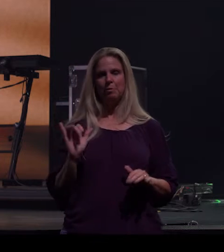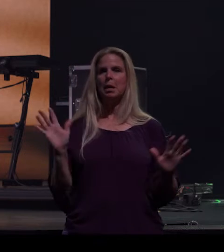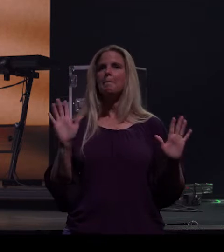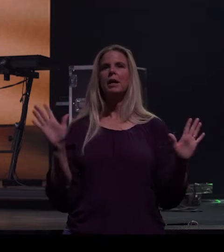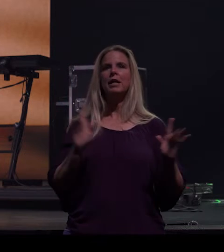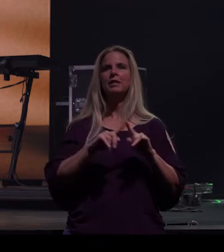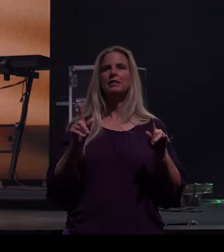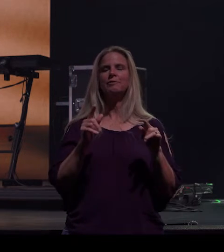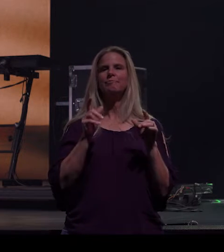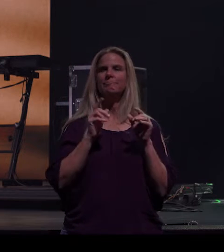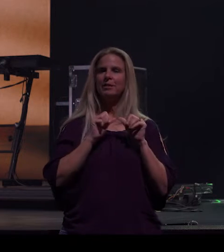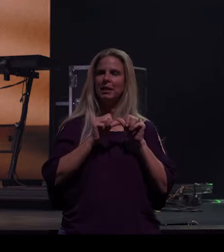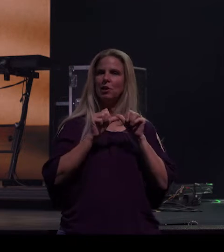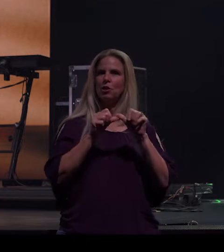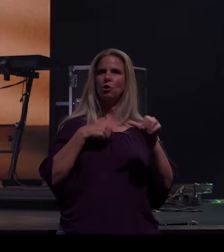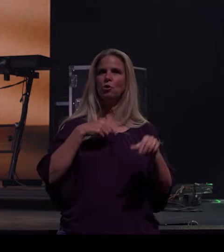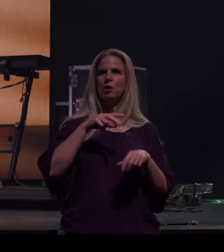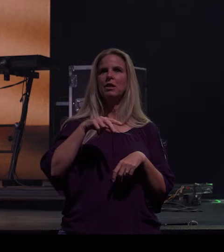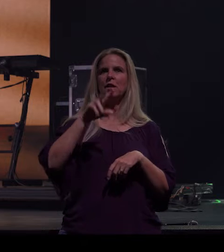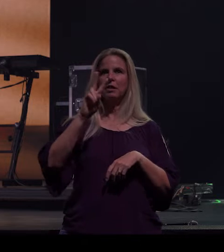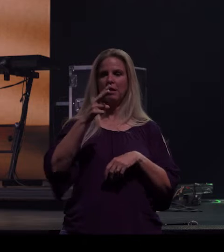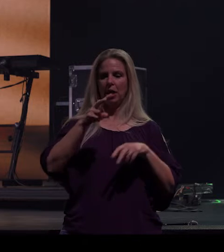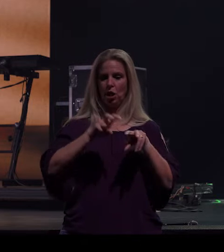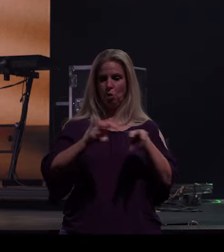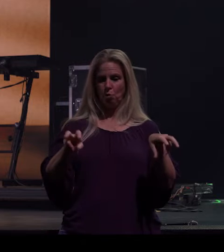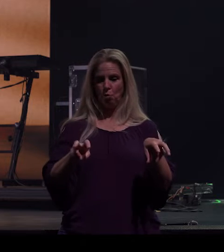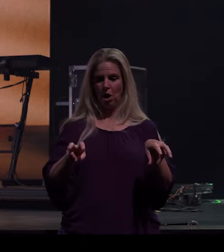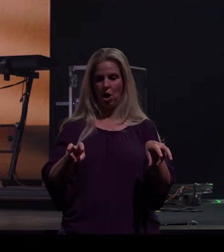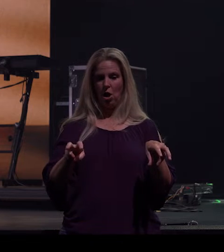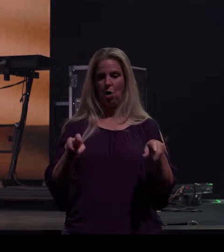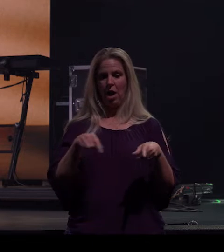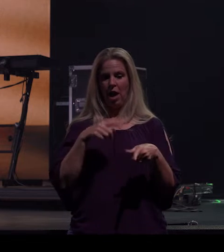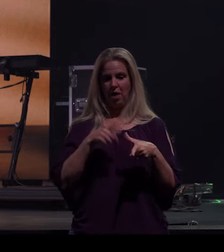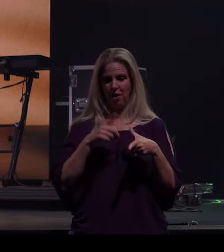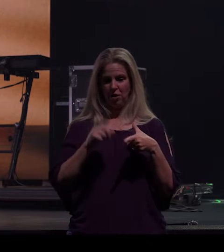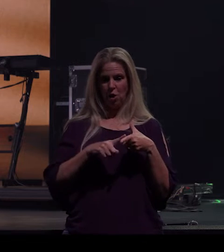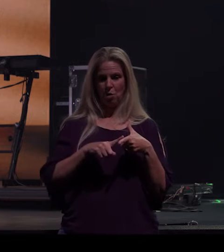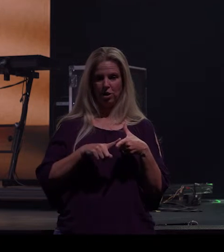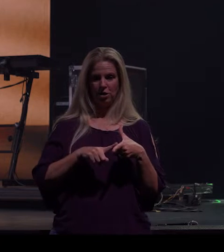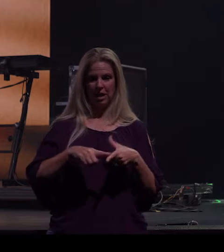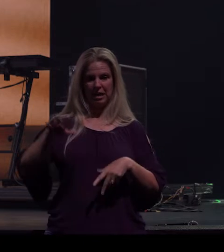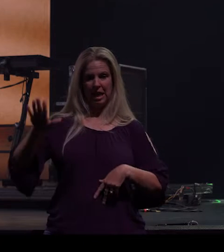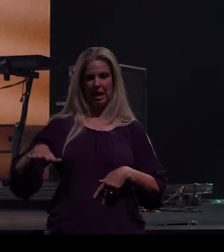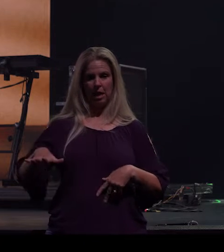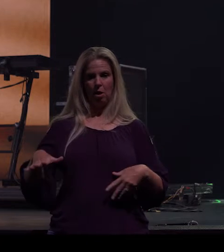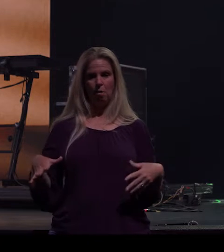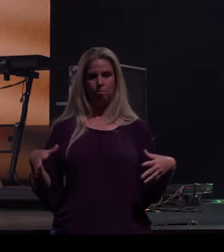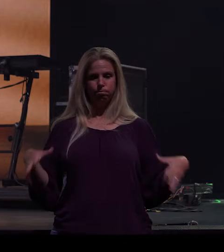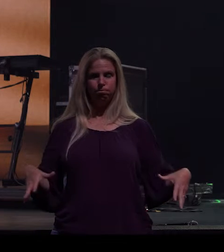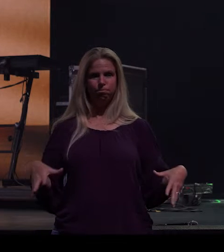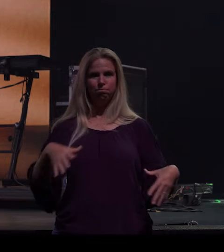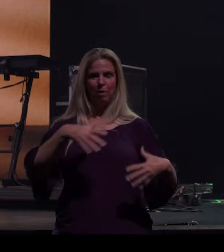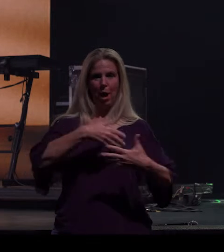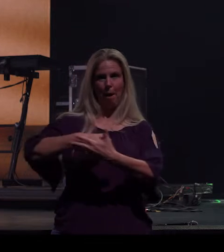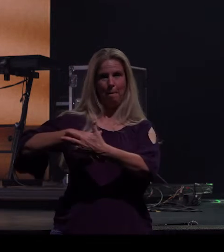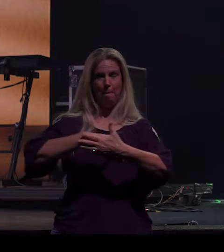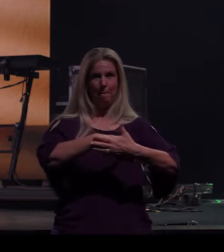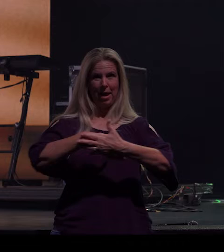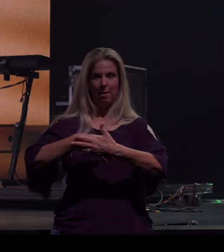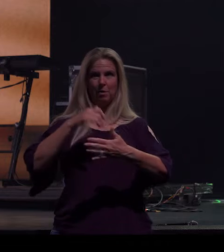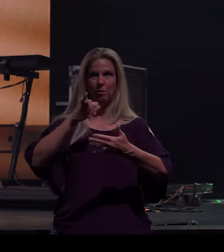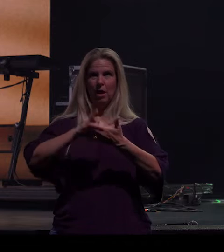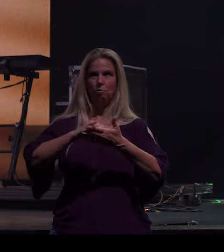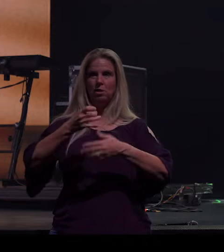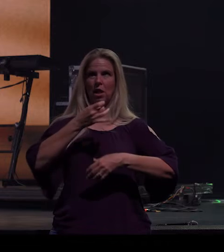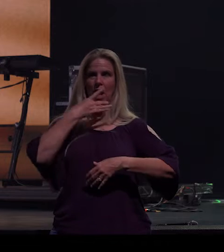He said, we sat on the second row. During intermission, this little fat baby walked on stage and pointed a spotlight at me and tried to